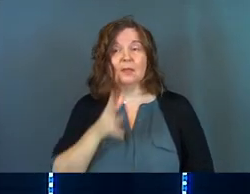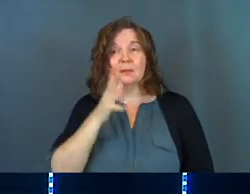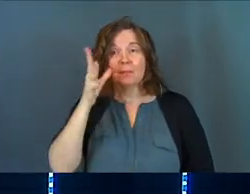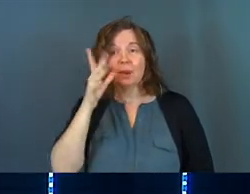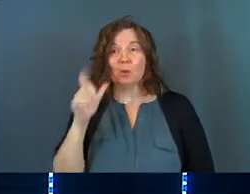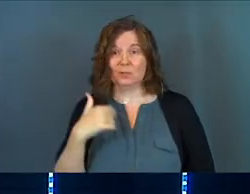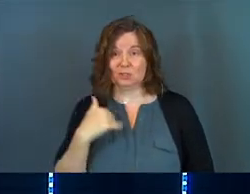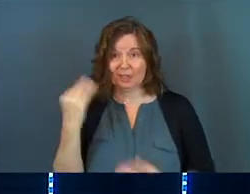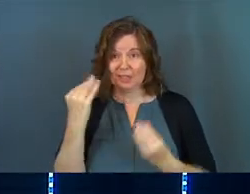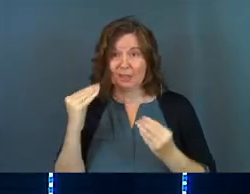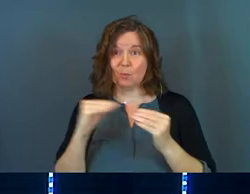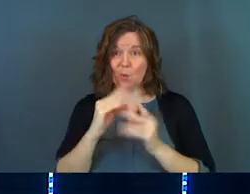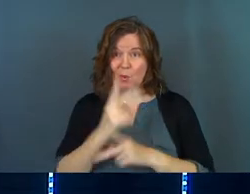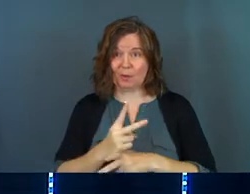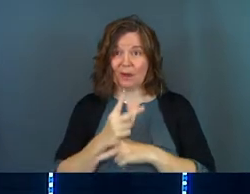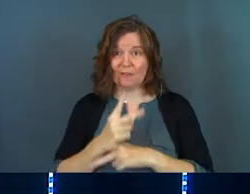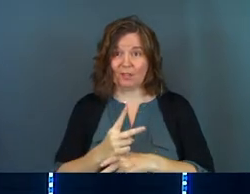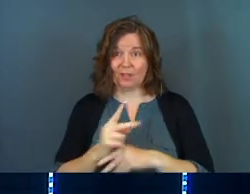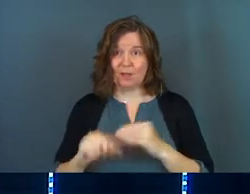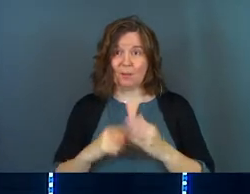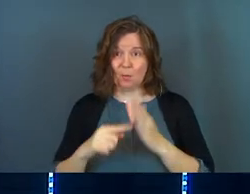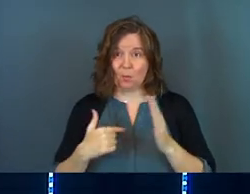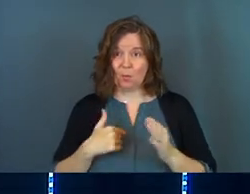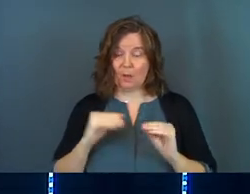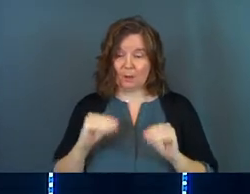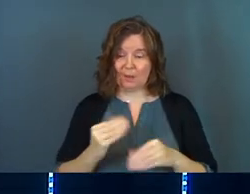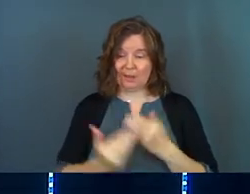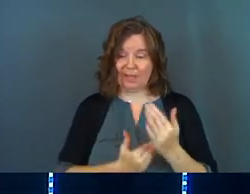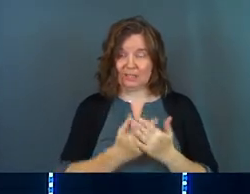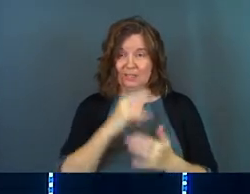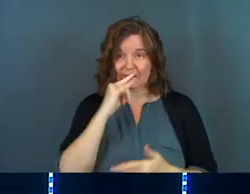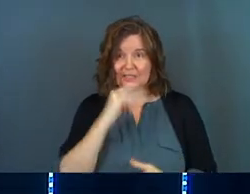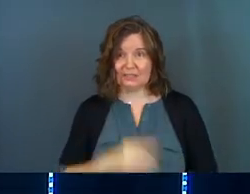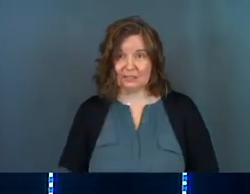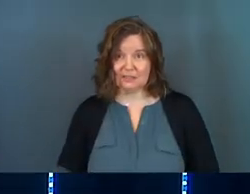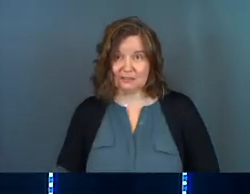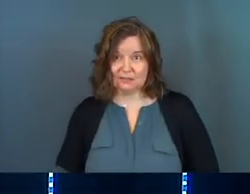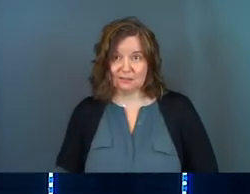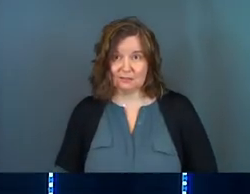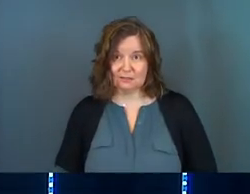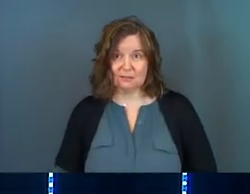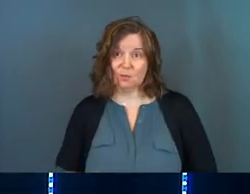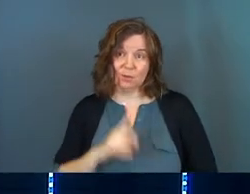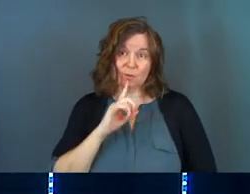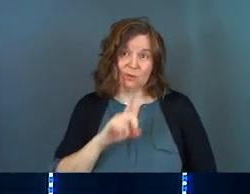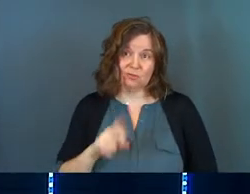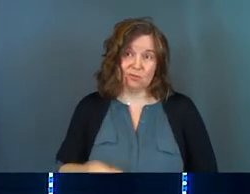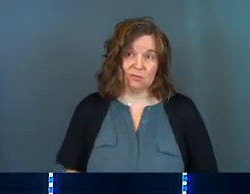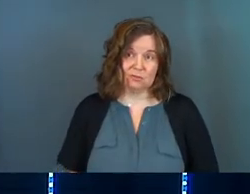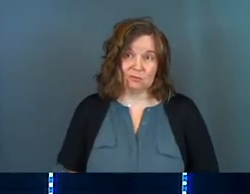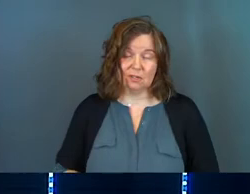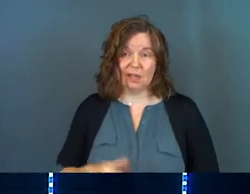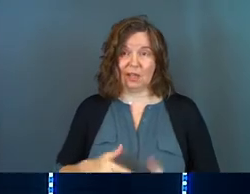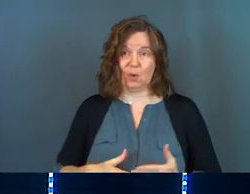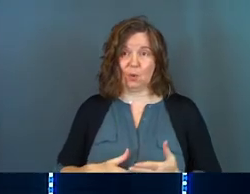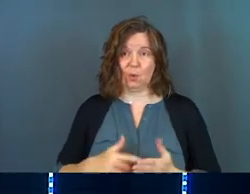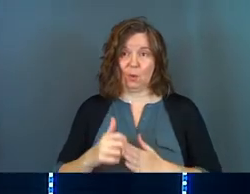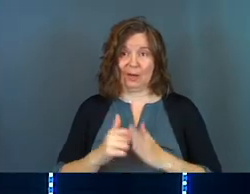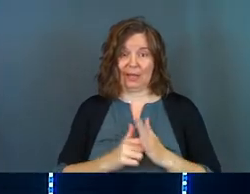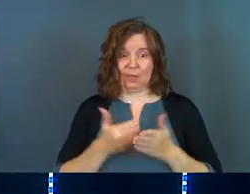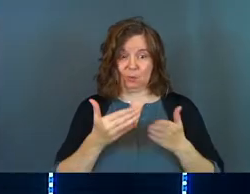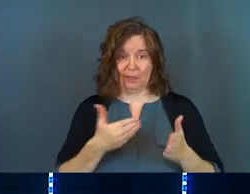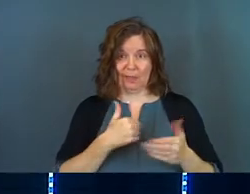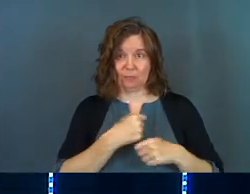Parents, we should think more carefully about what we put in the hands of our kids. We really should. And what accounts we let